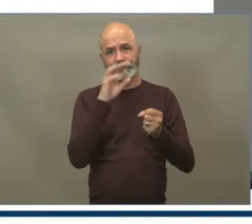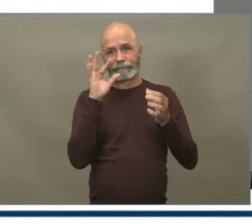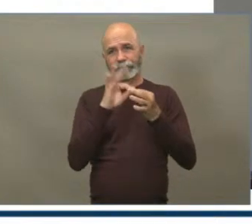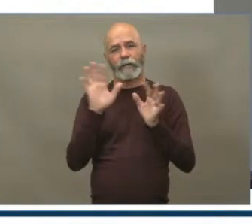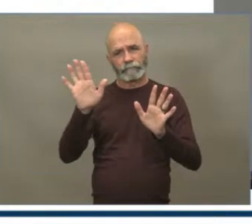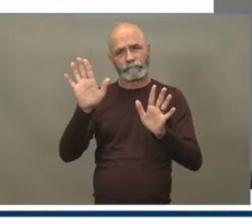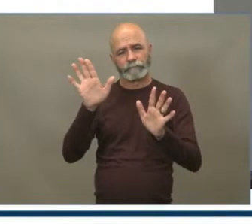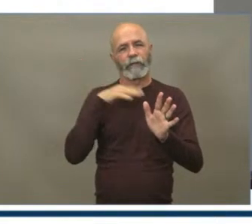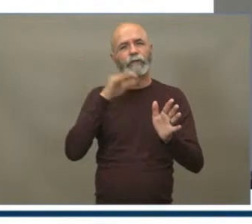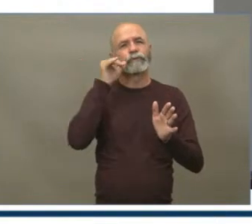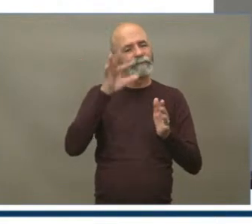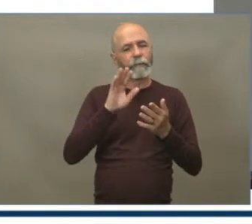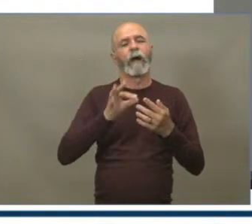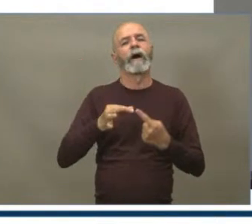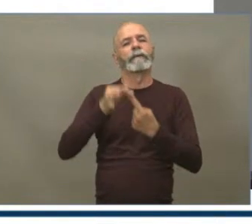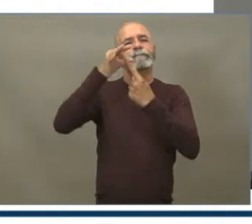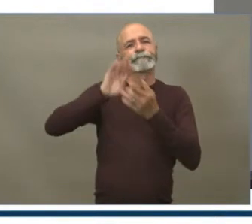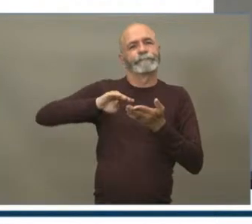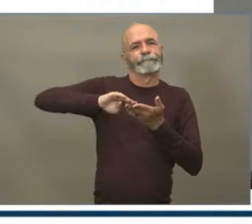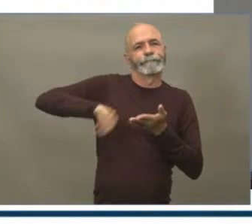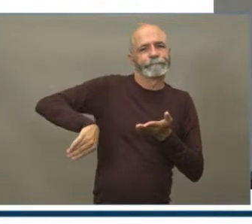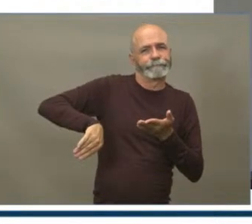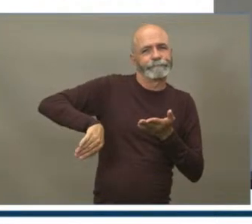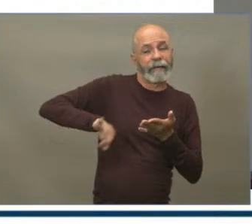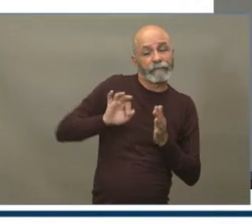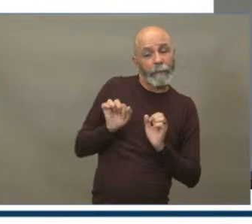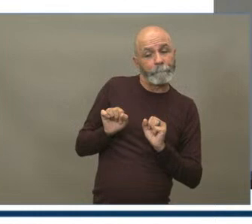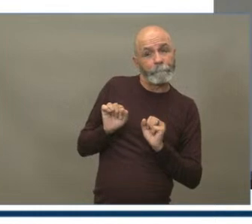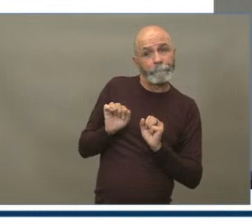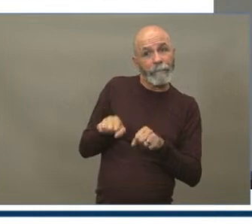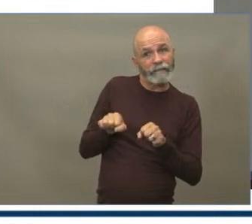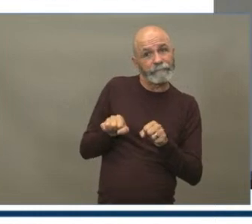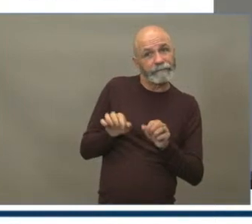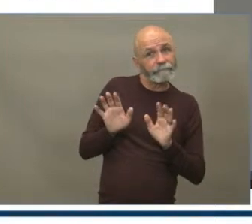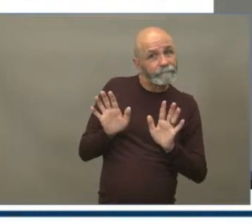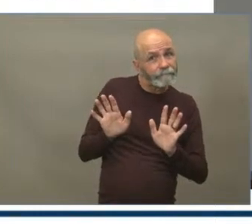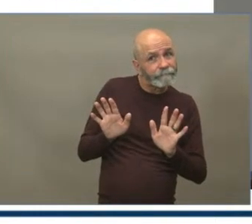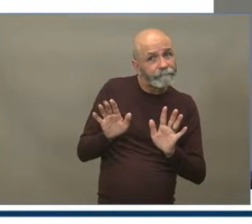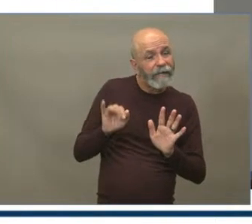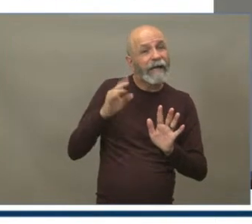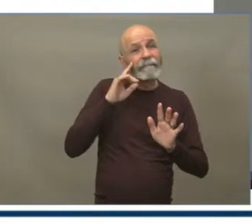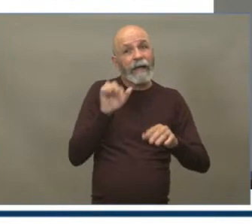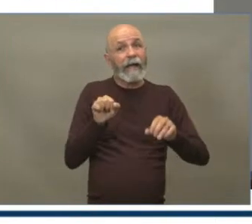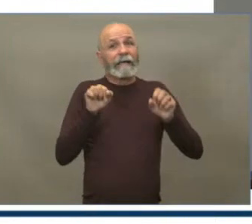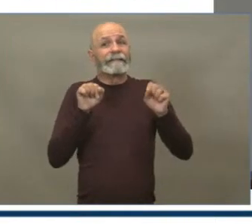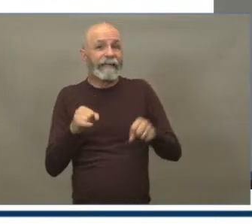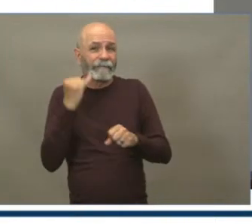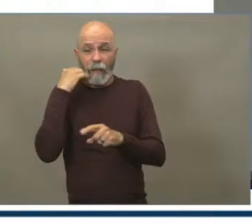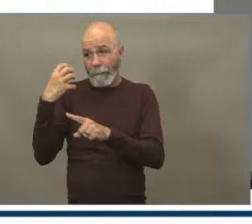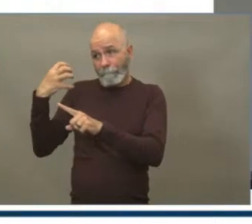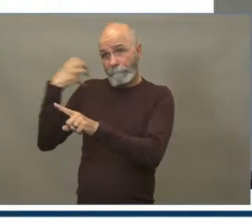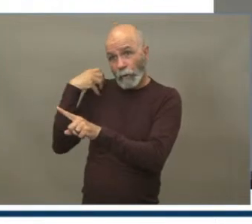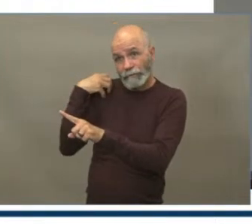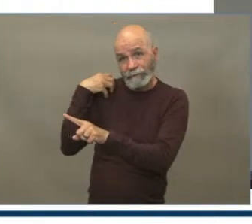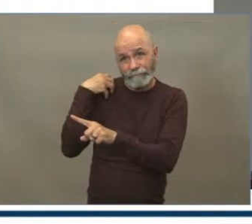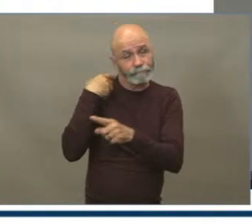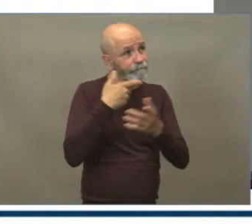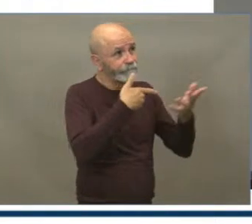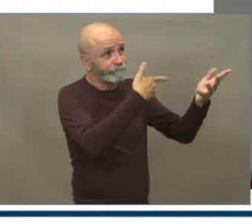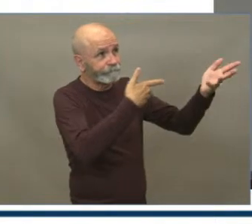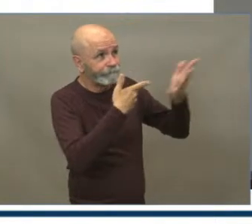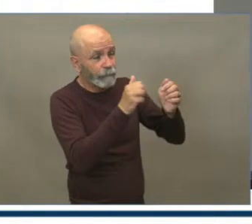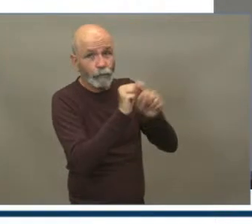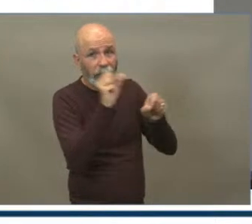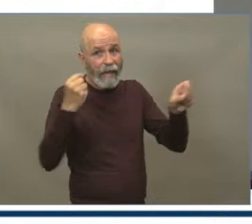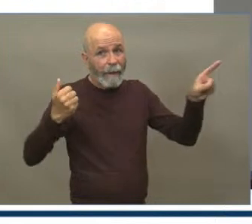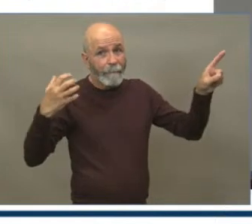asking these people, if possible, to make some arrangements between employer and employee to be able to push that out and not have the